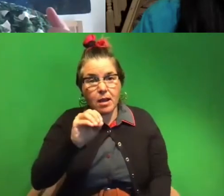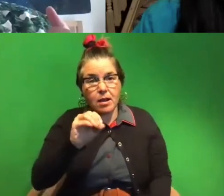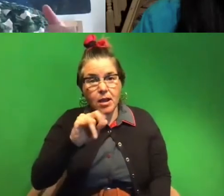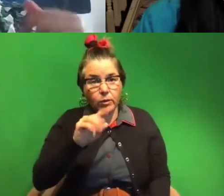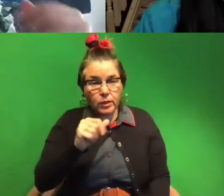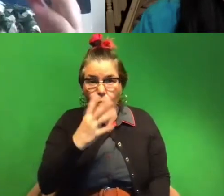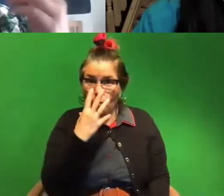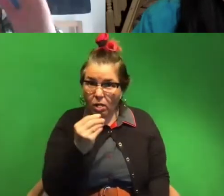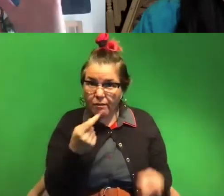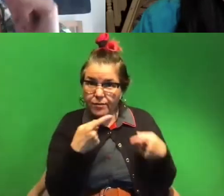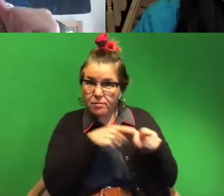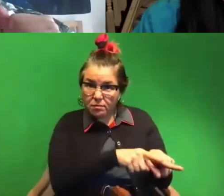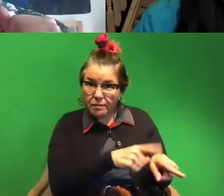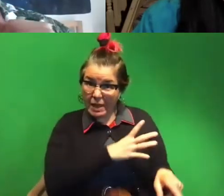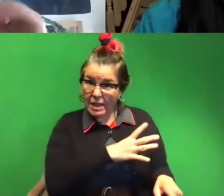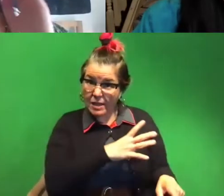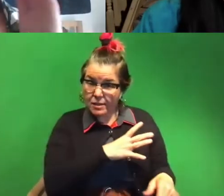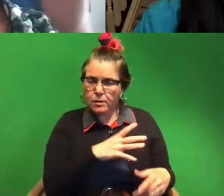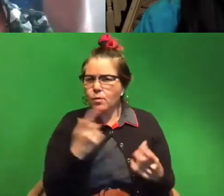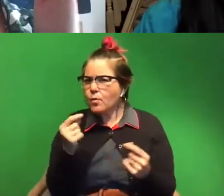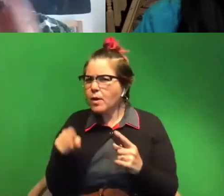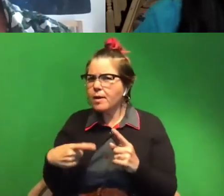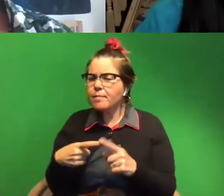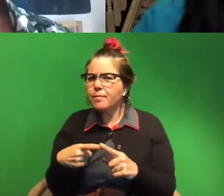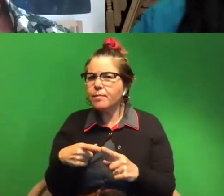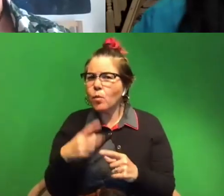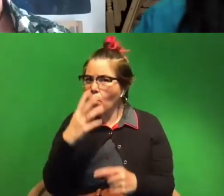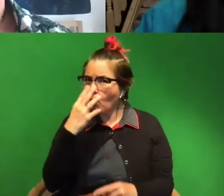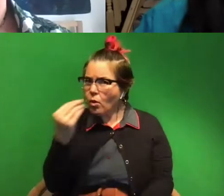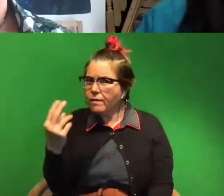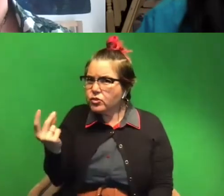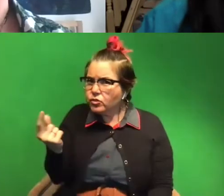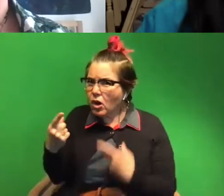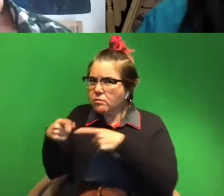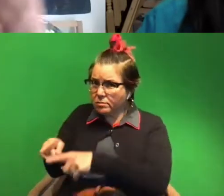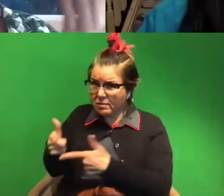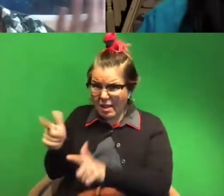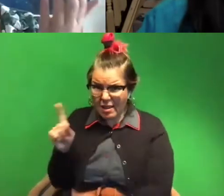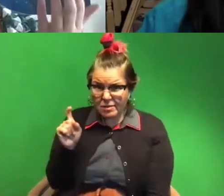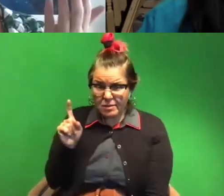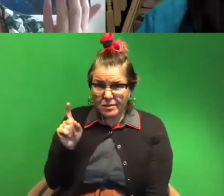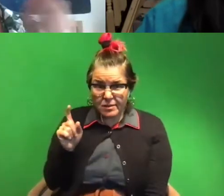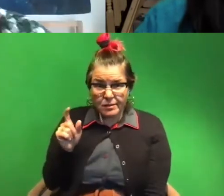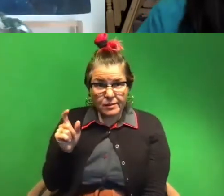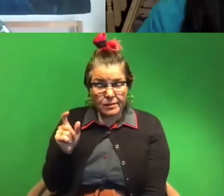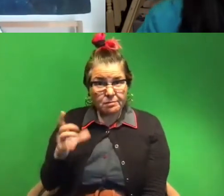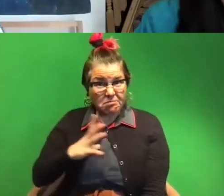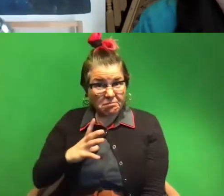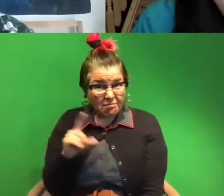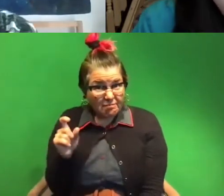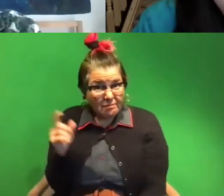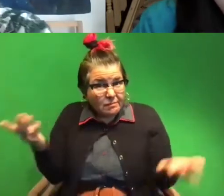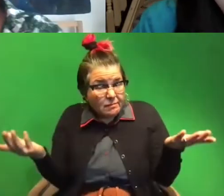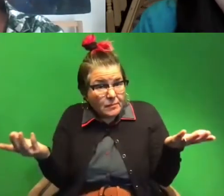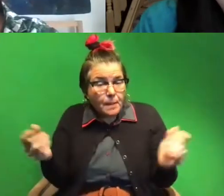hybrid? Or what about a wolf dog hybrid? Are we allowed to do so? Is